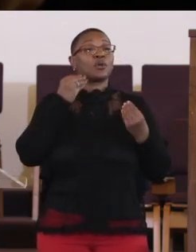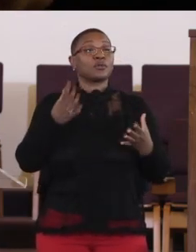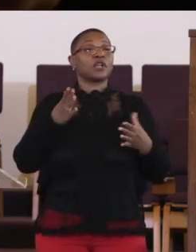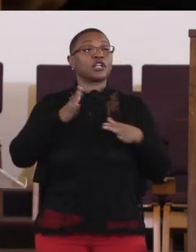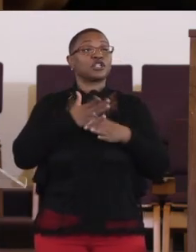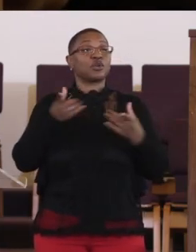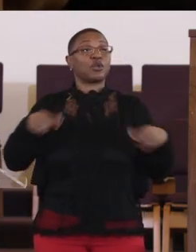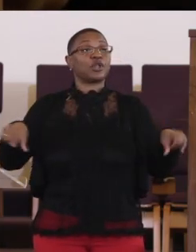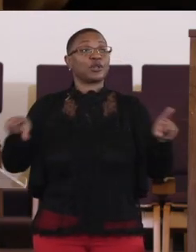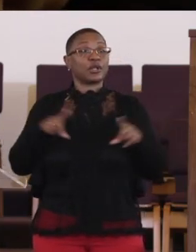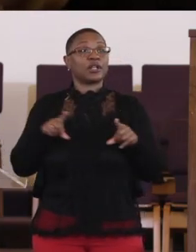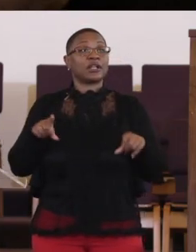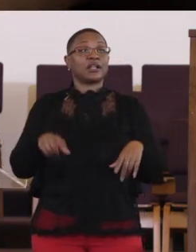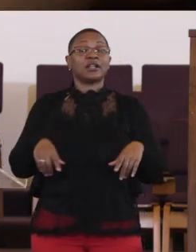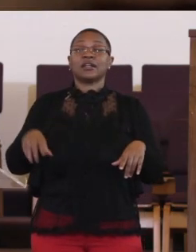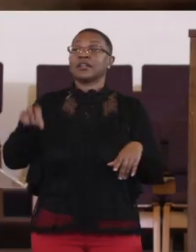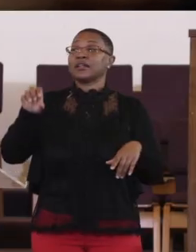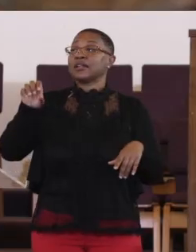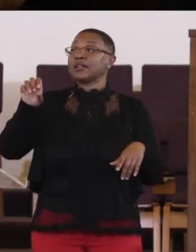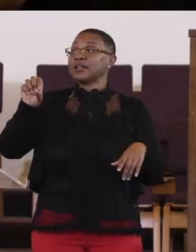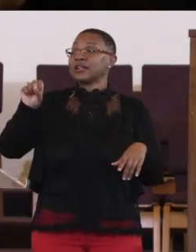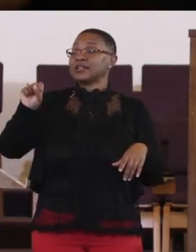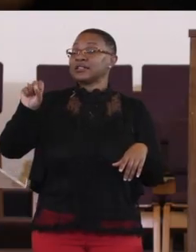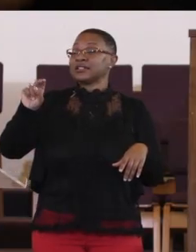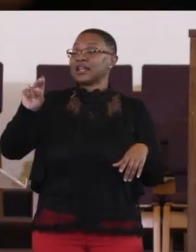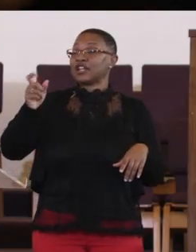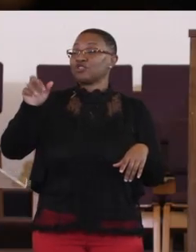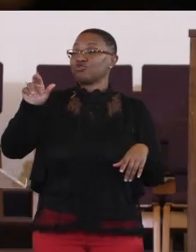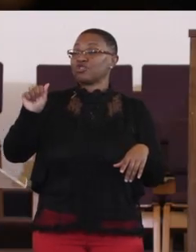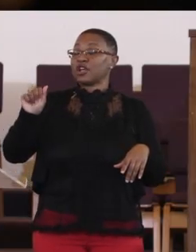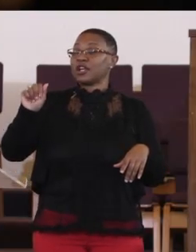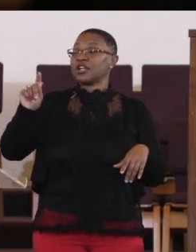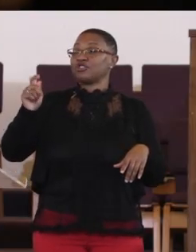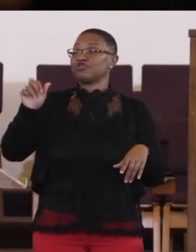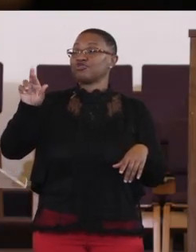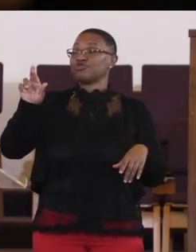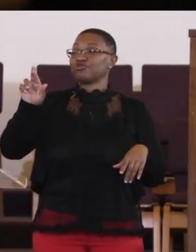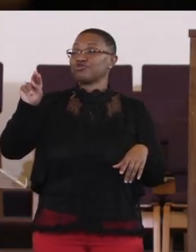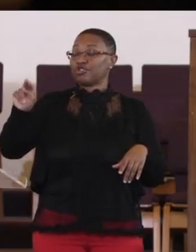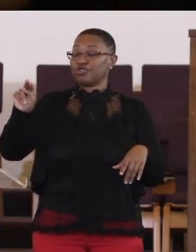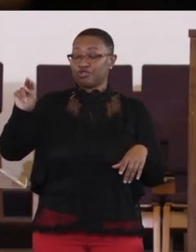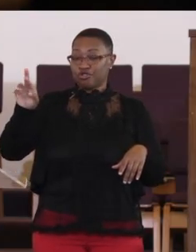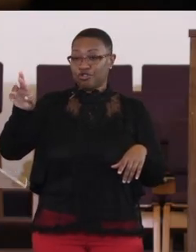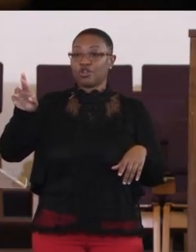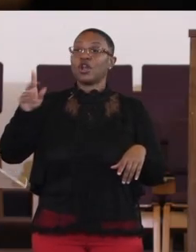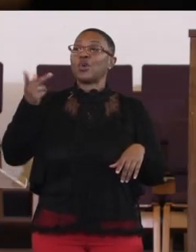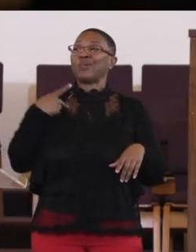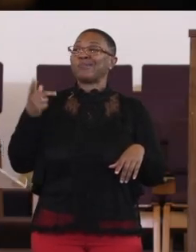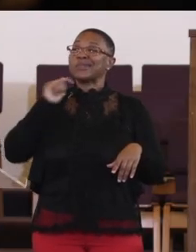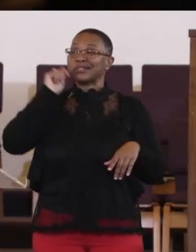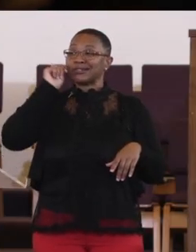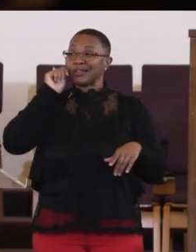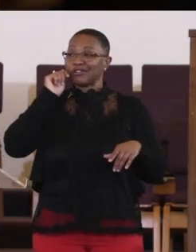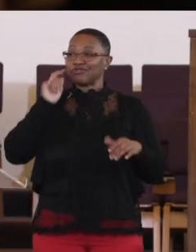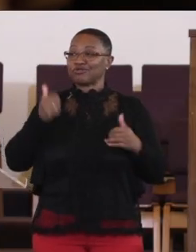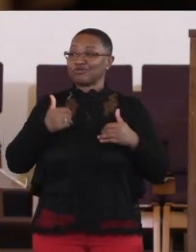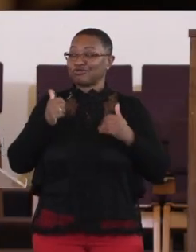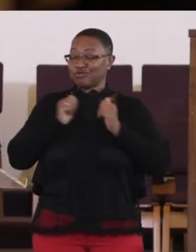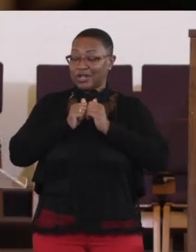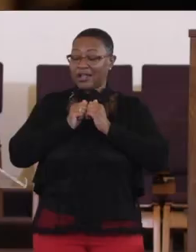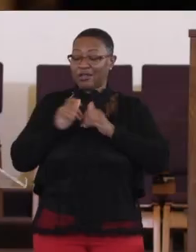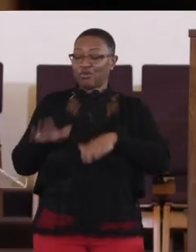share with you is Sandra Turner Haney. She and I were young teenagers together, and we raised our children. So you see where we get